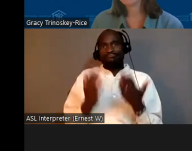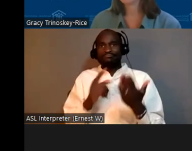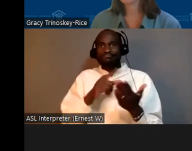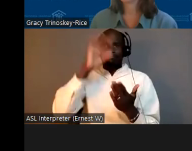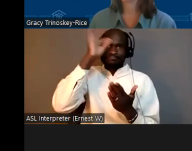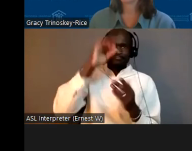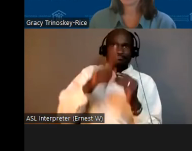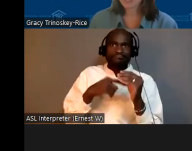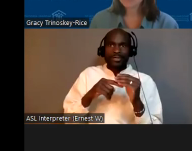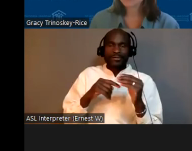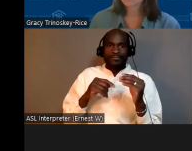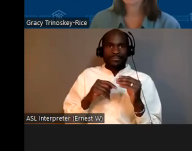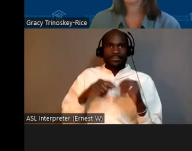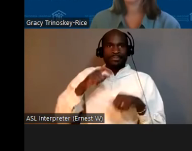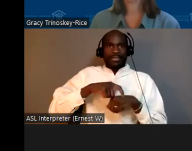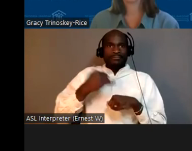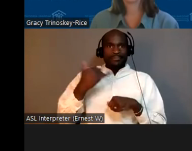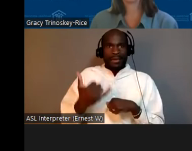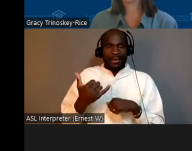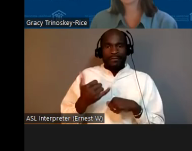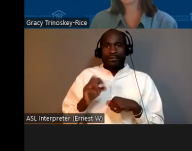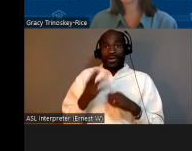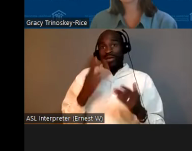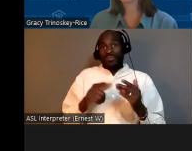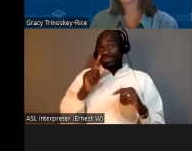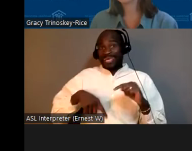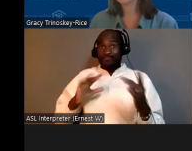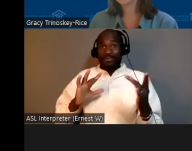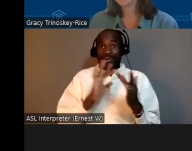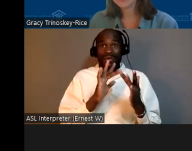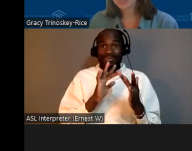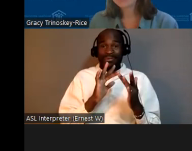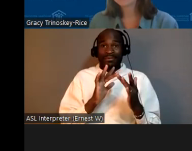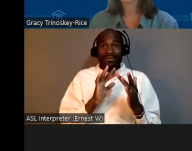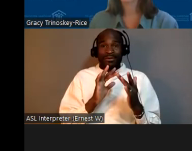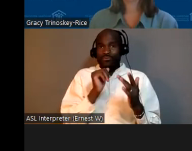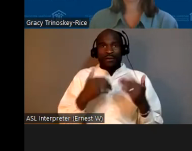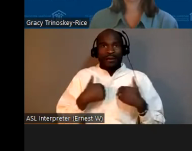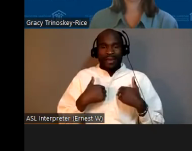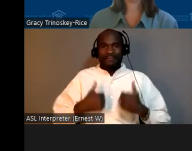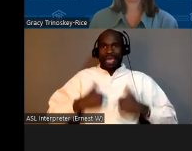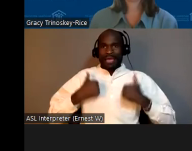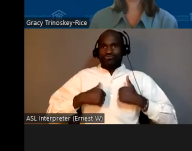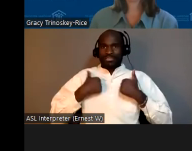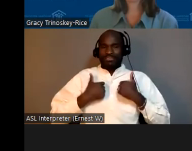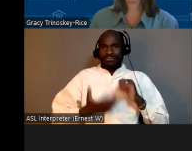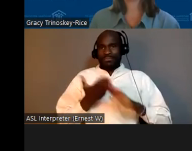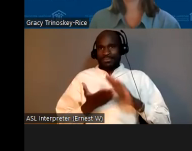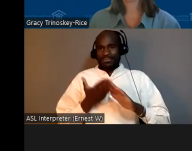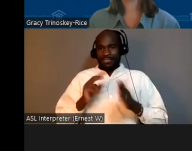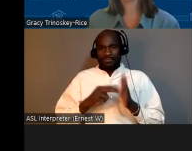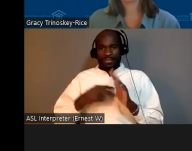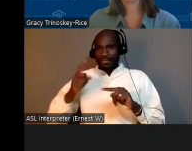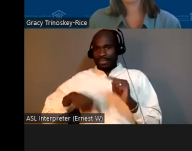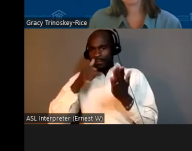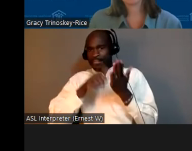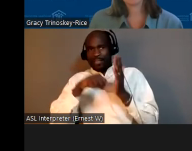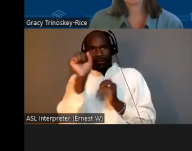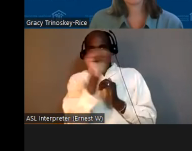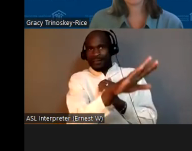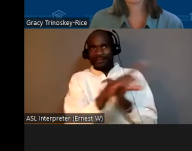contacted. Maybe they don't have stable housing and don't have a consistent address. And so there are